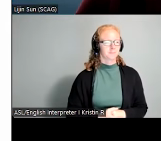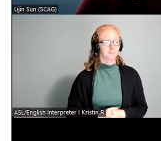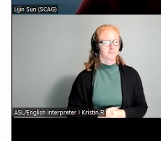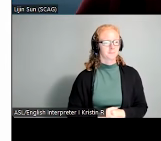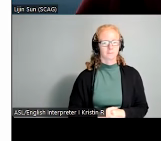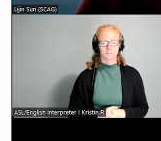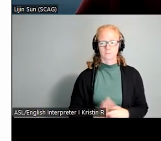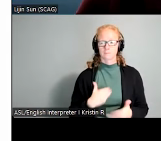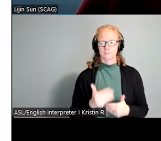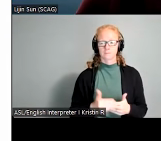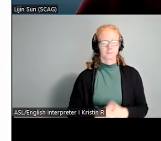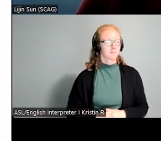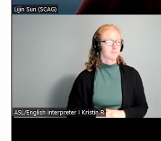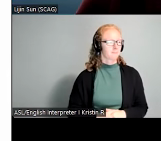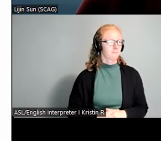Next slide, please.